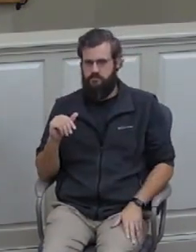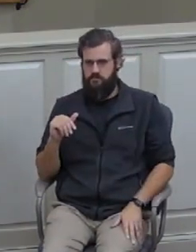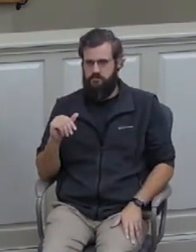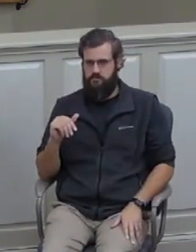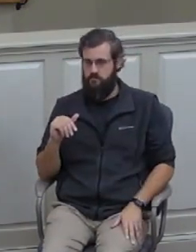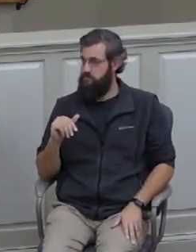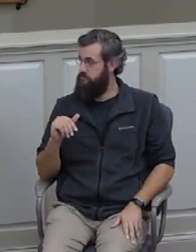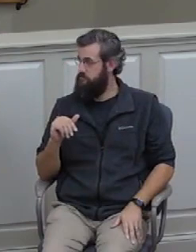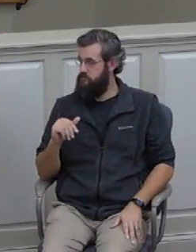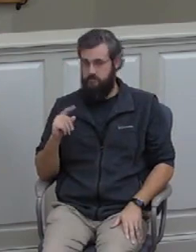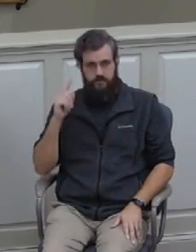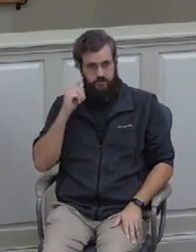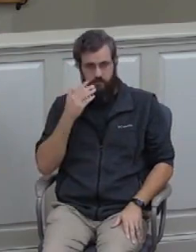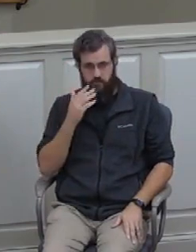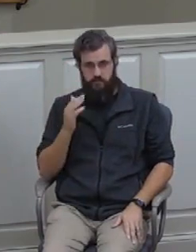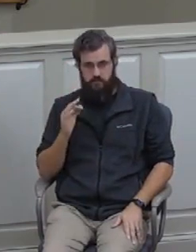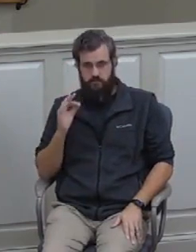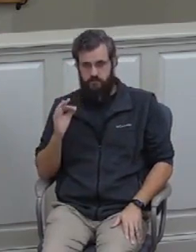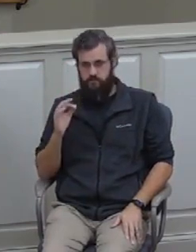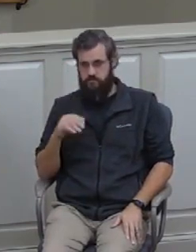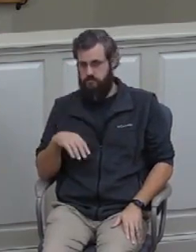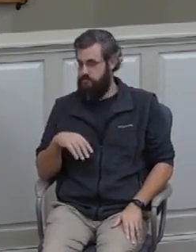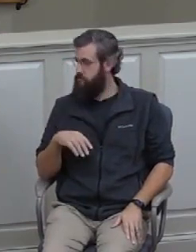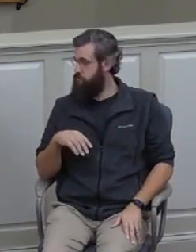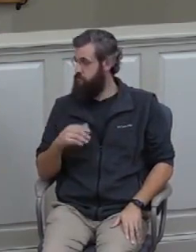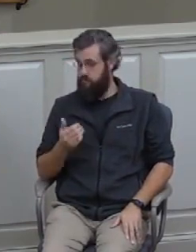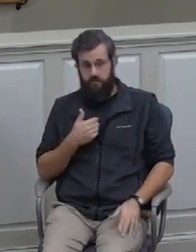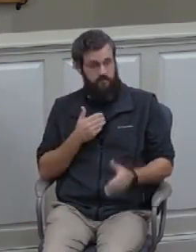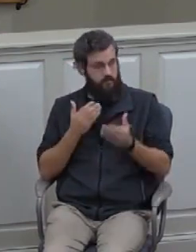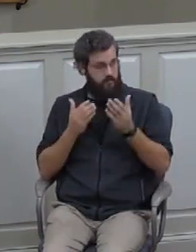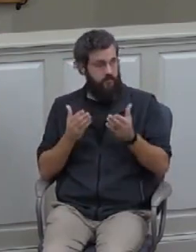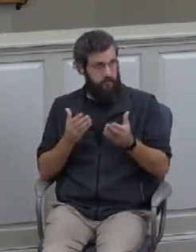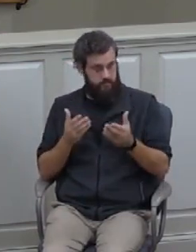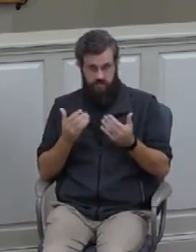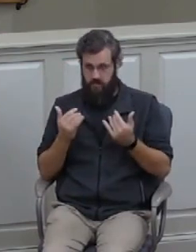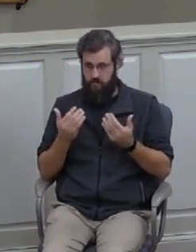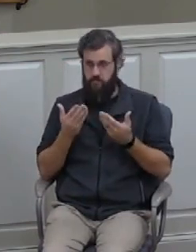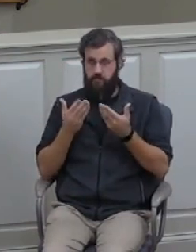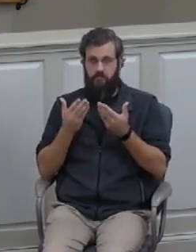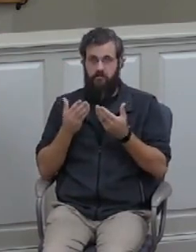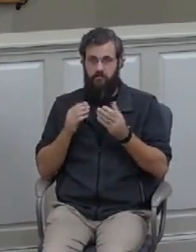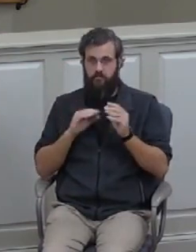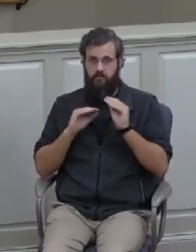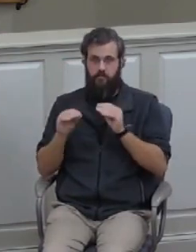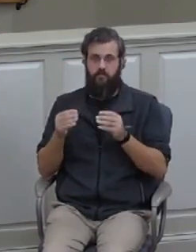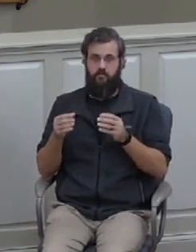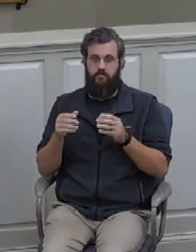Works for me. Yep, fine with us. Do you hear a motion, we move into executive session?